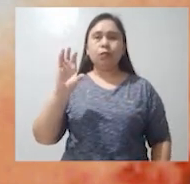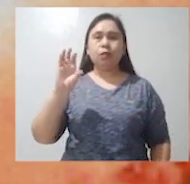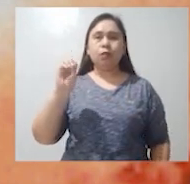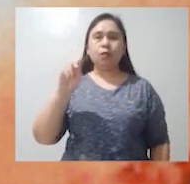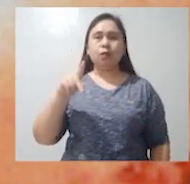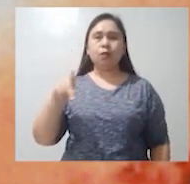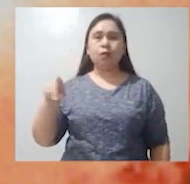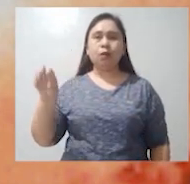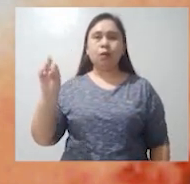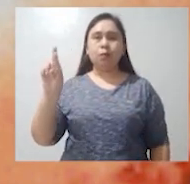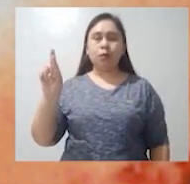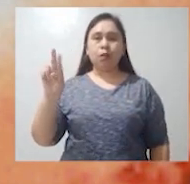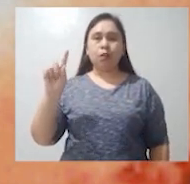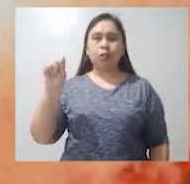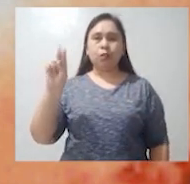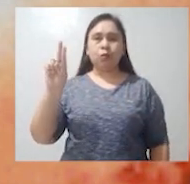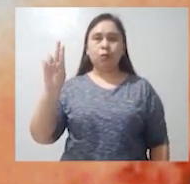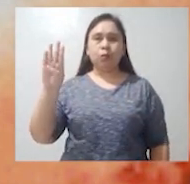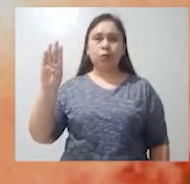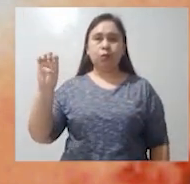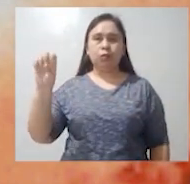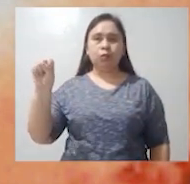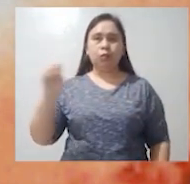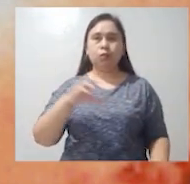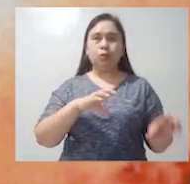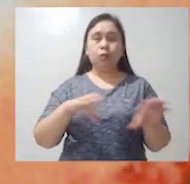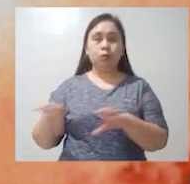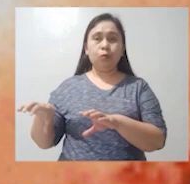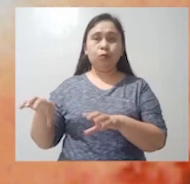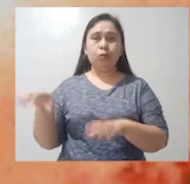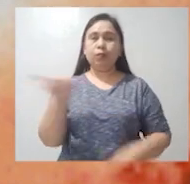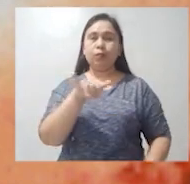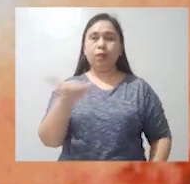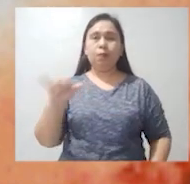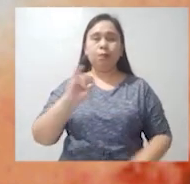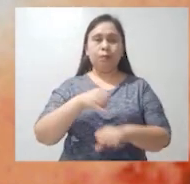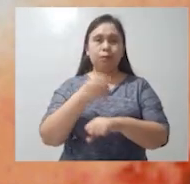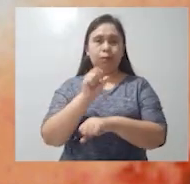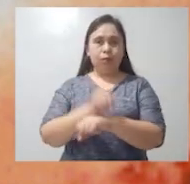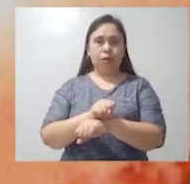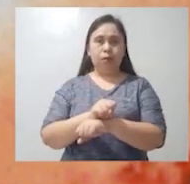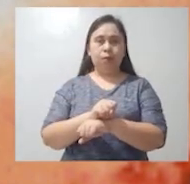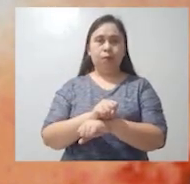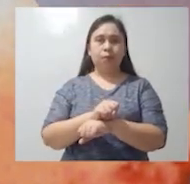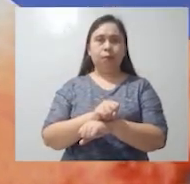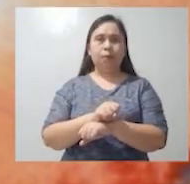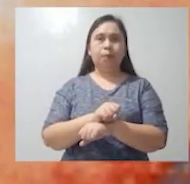with refrigerant coolant to do the same job as the air in a convection oven.